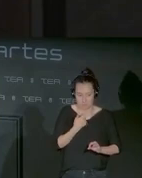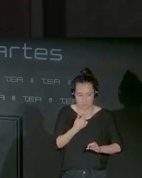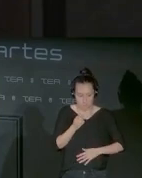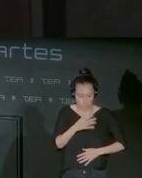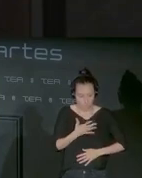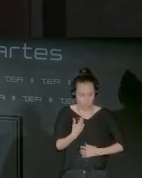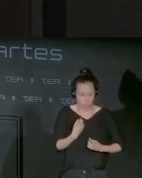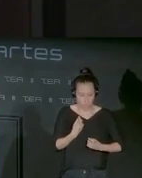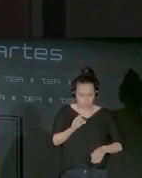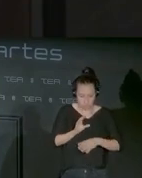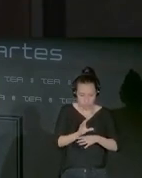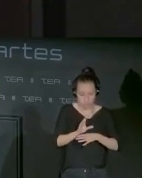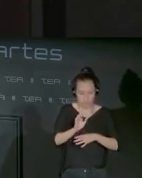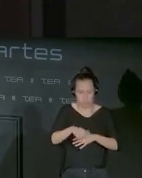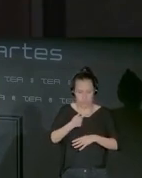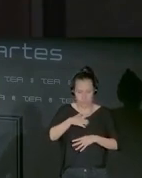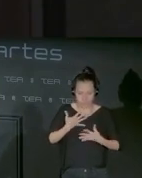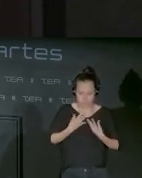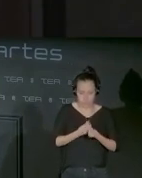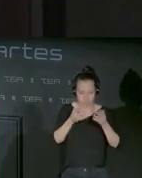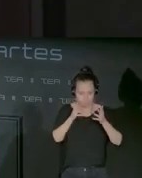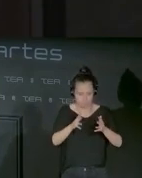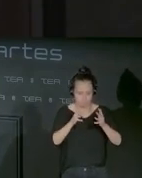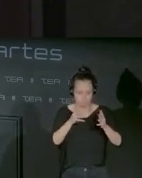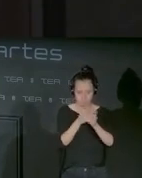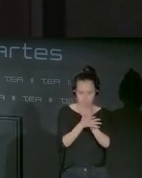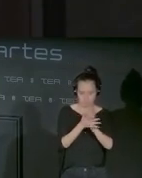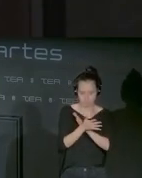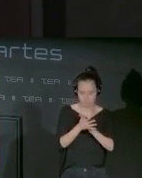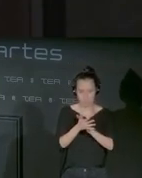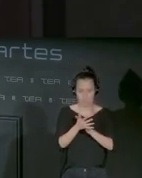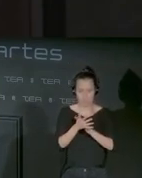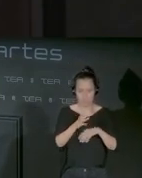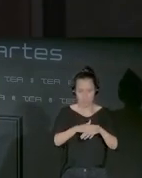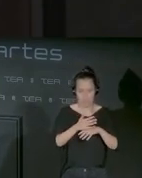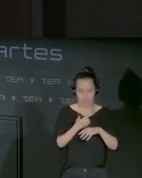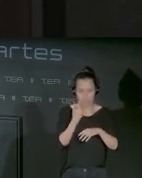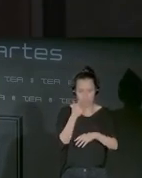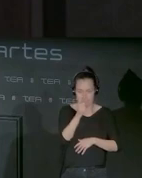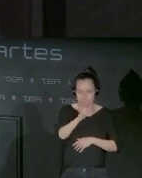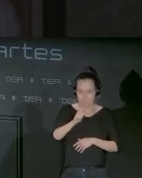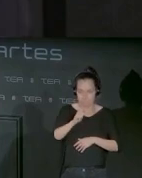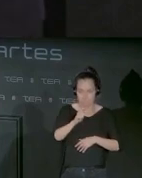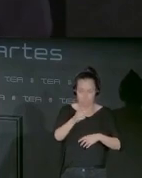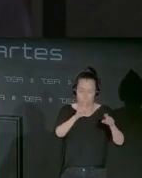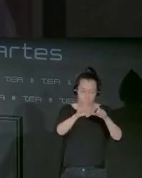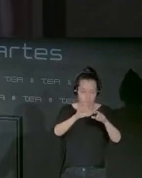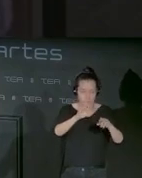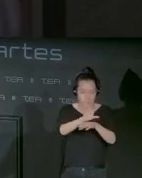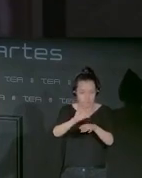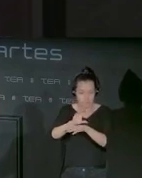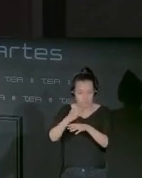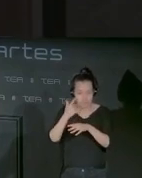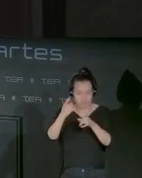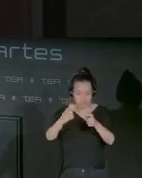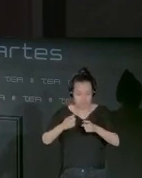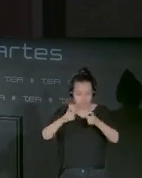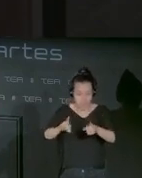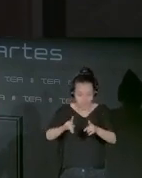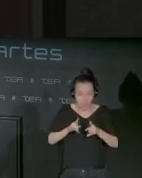some pitching, something. No? But it is something that the public institutions, if we're talking about ministries or we're talking big institutions,